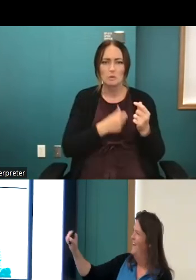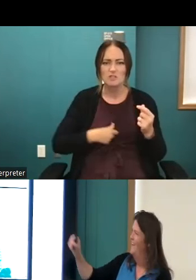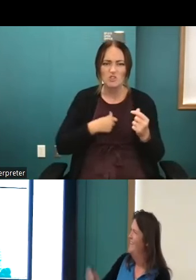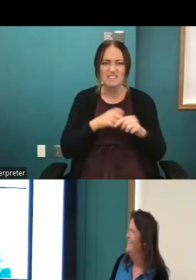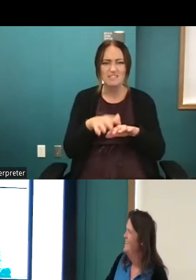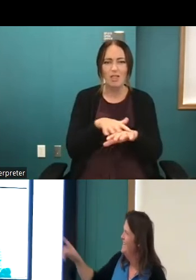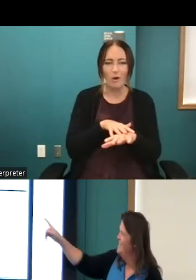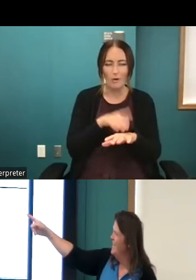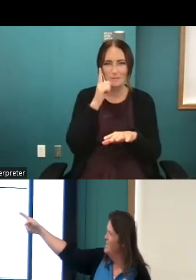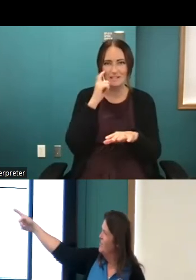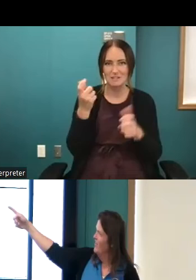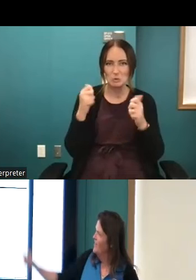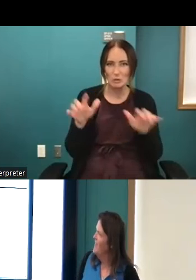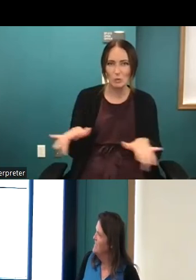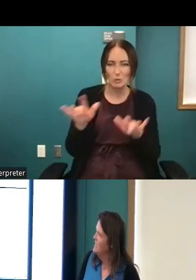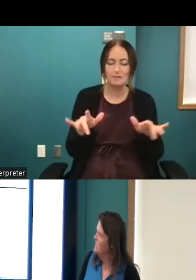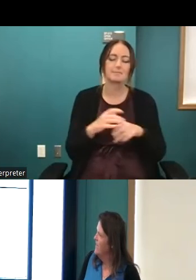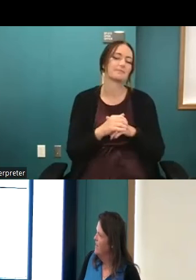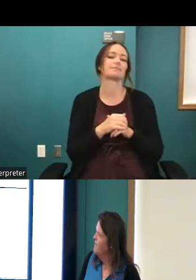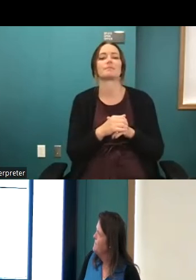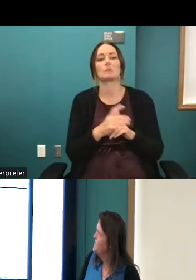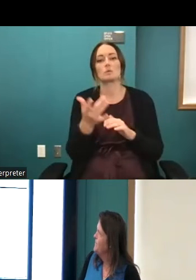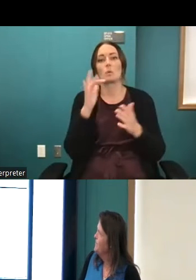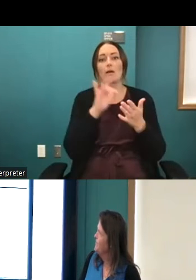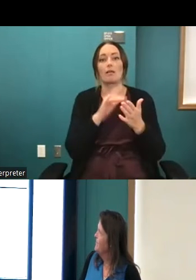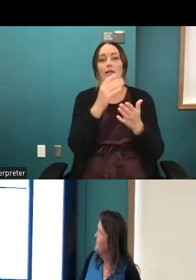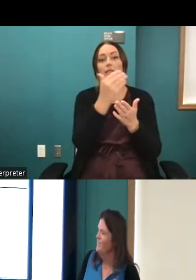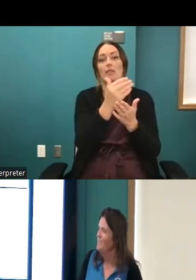record. You can click on lessons there.